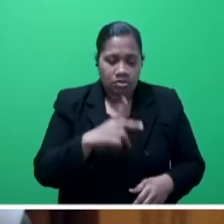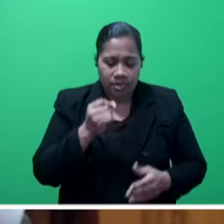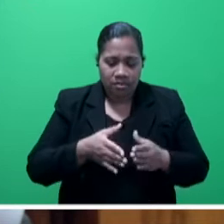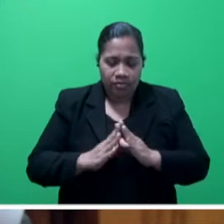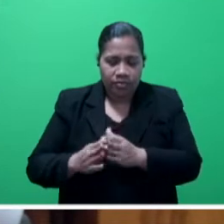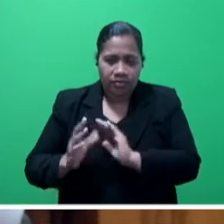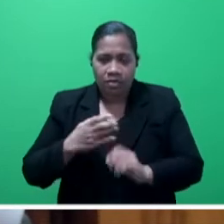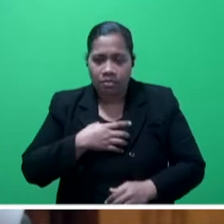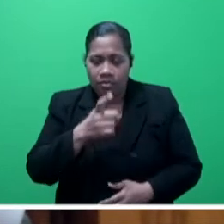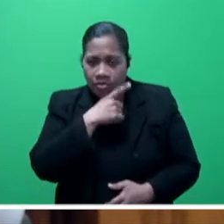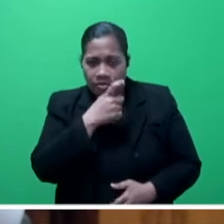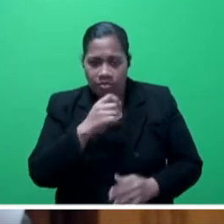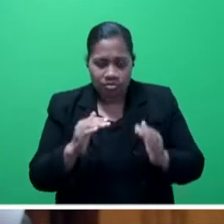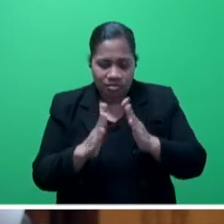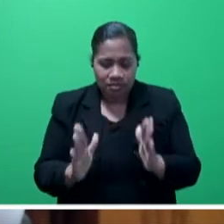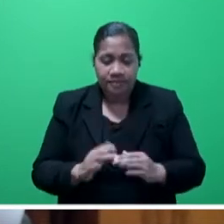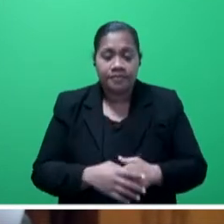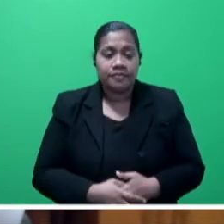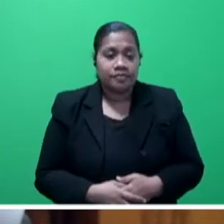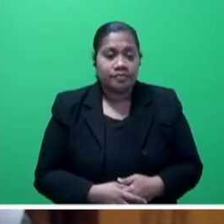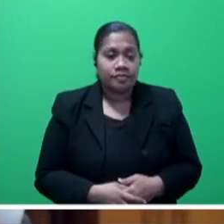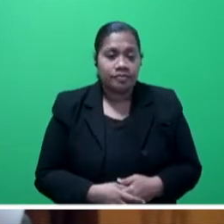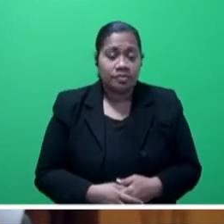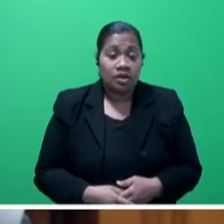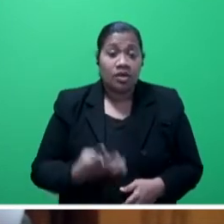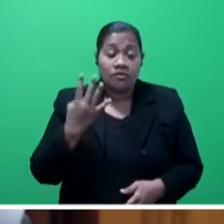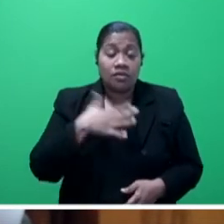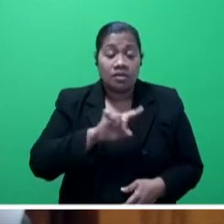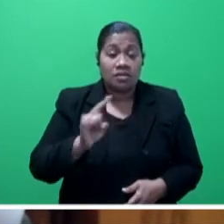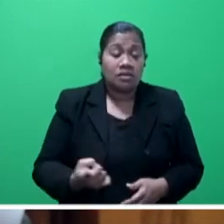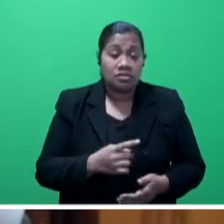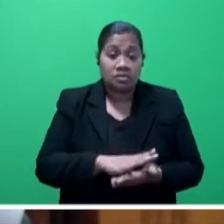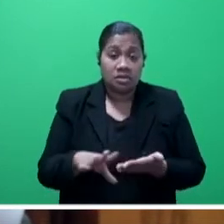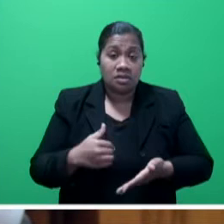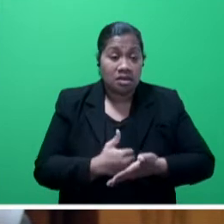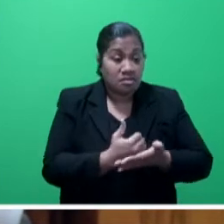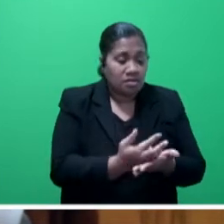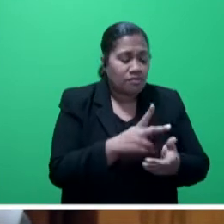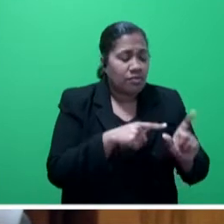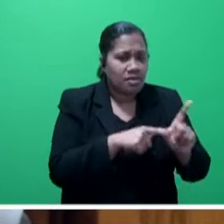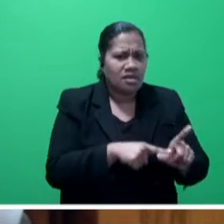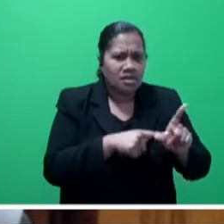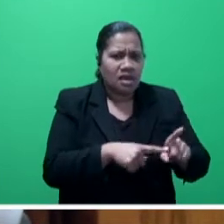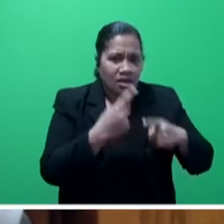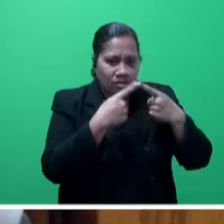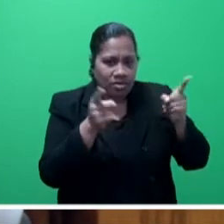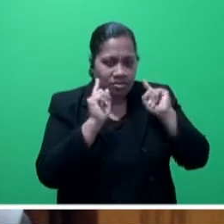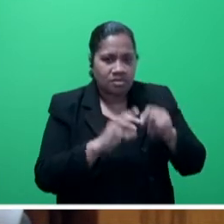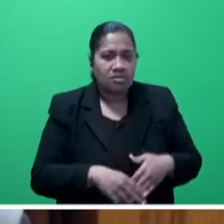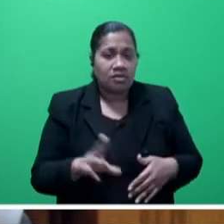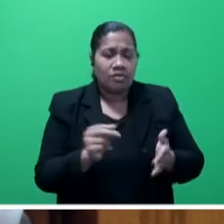for young commercial farmers, Mr. Speaker said, $400,000 been assisted for young graduates out of NATI and